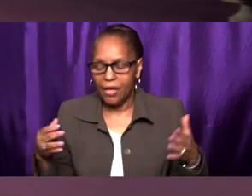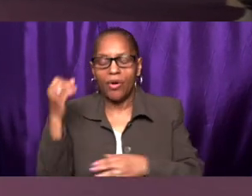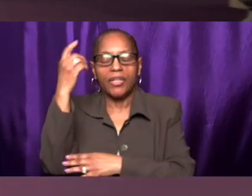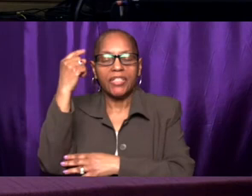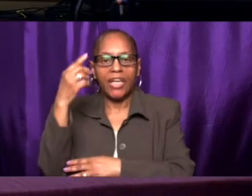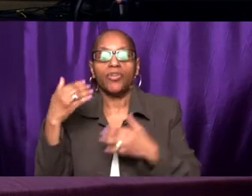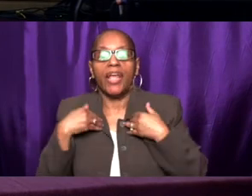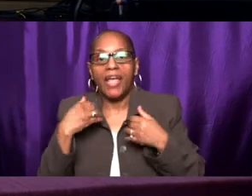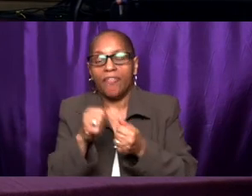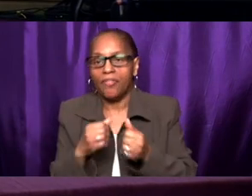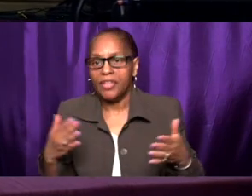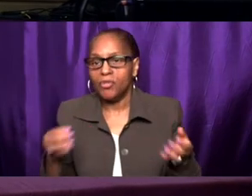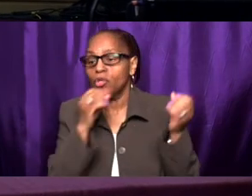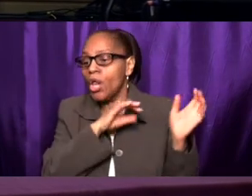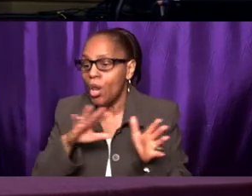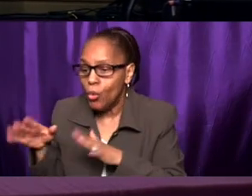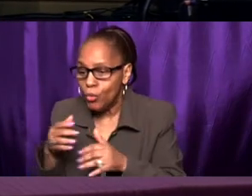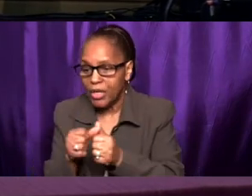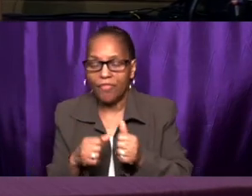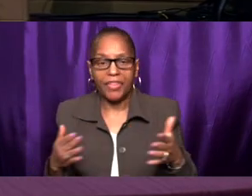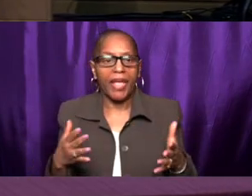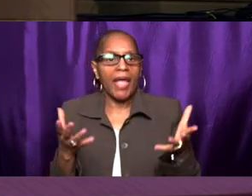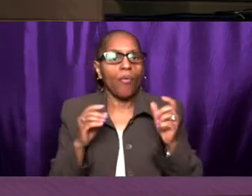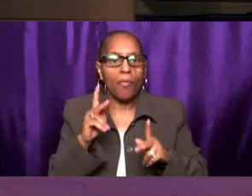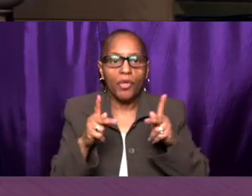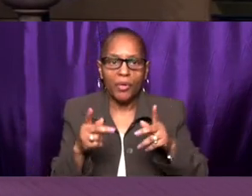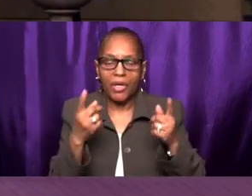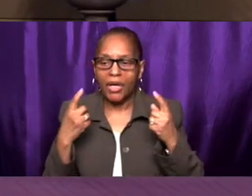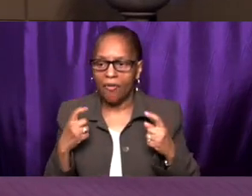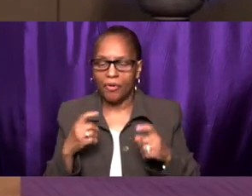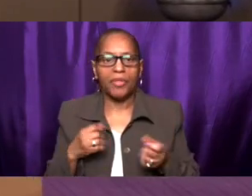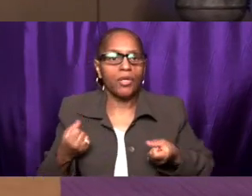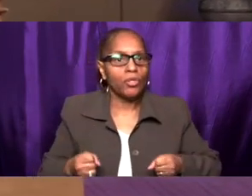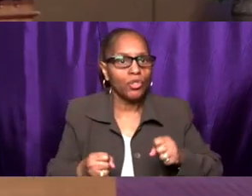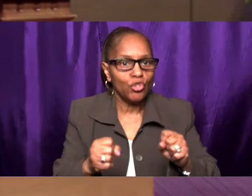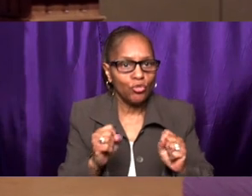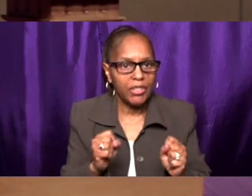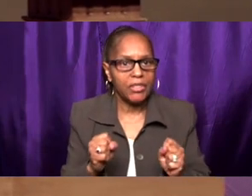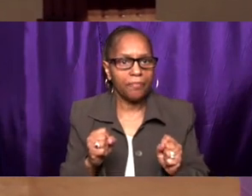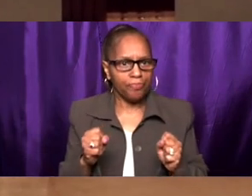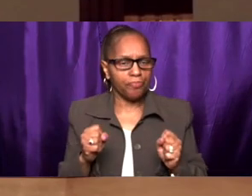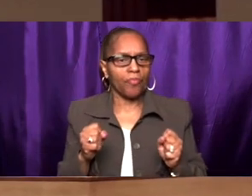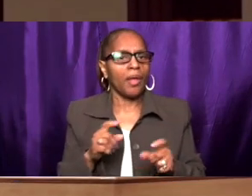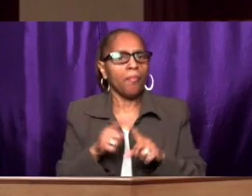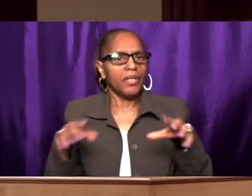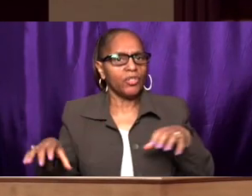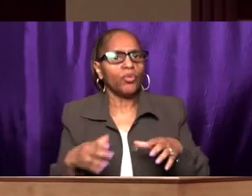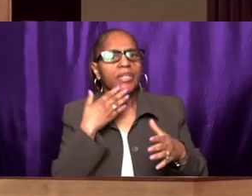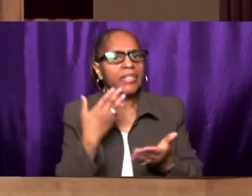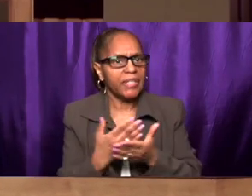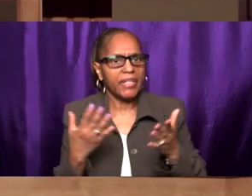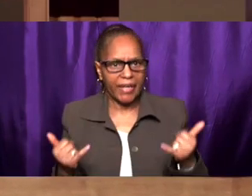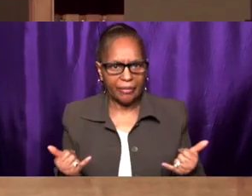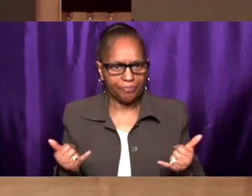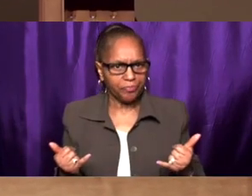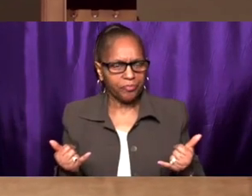can lose it all. I want some folk who done came from the guttermost to the uttermost, who ain't afraid to give their real testimony instead